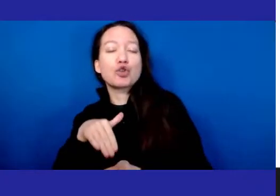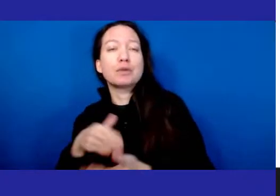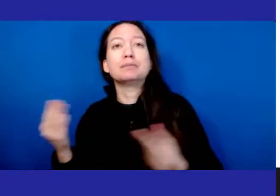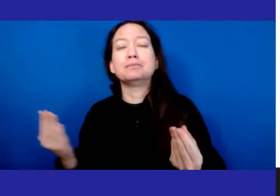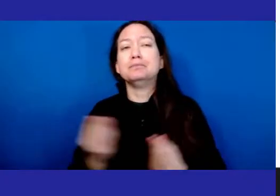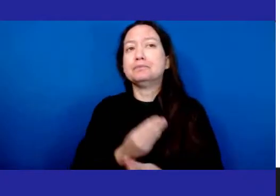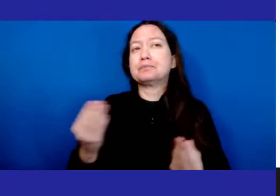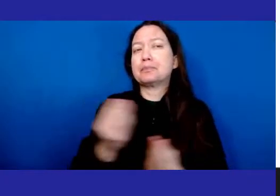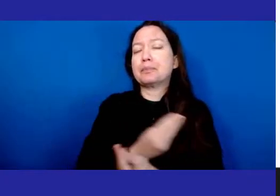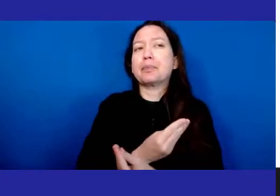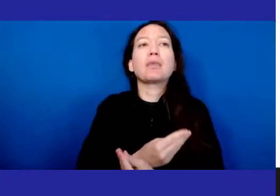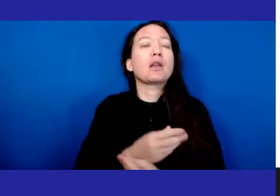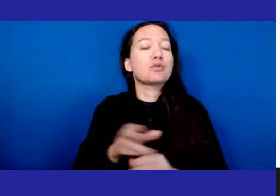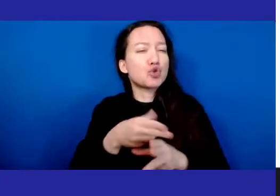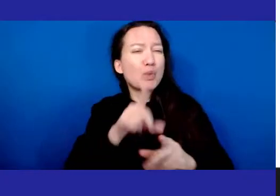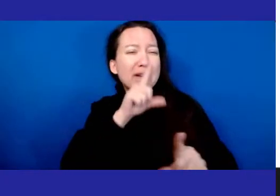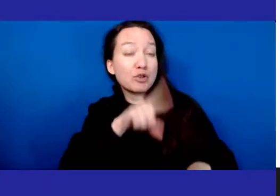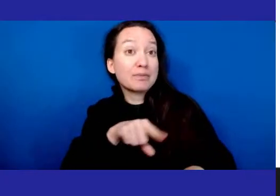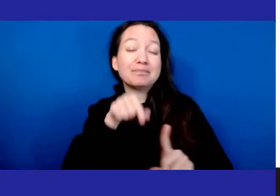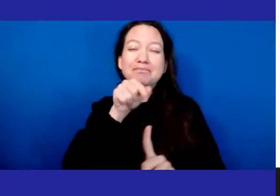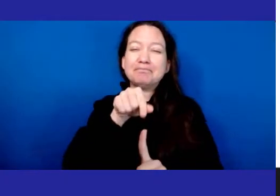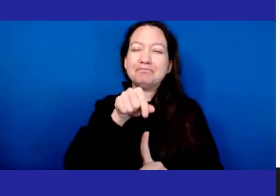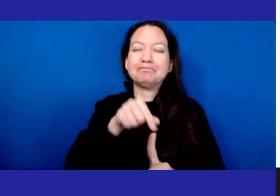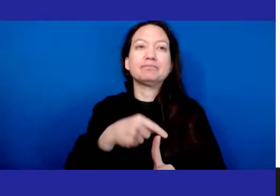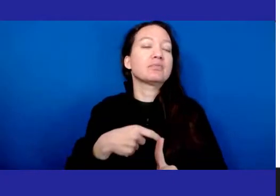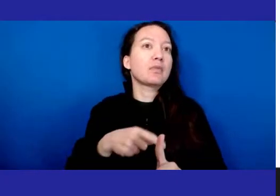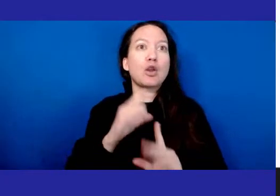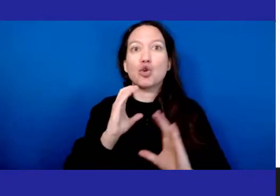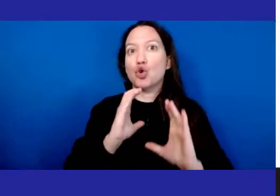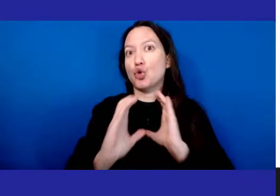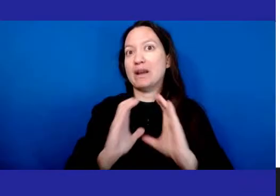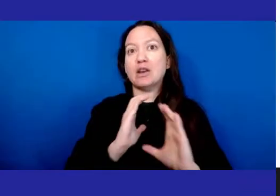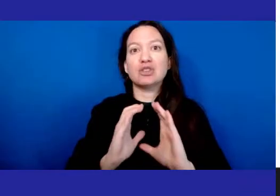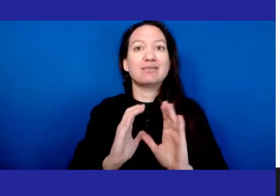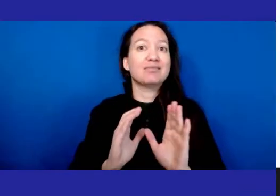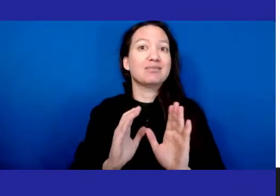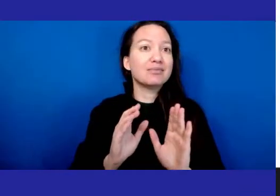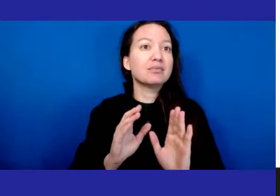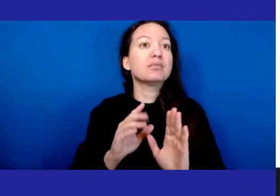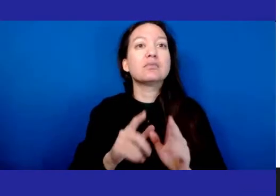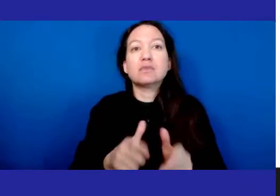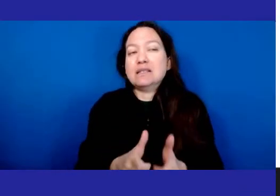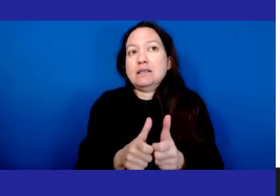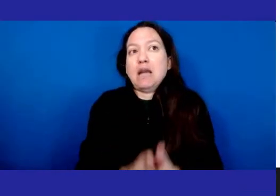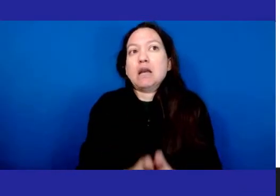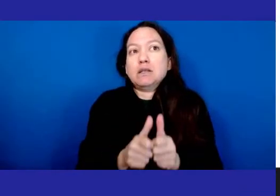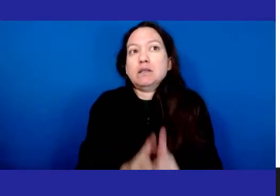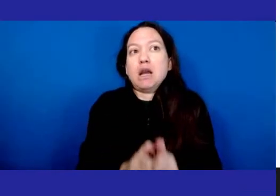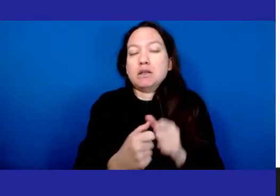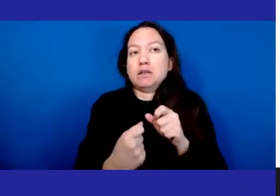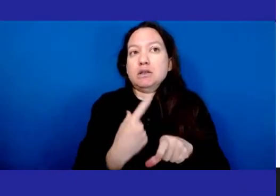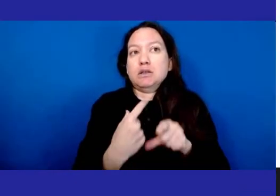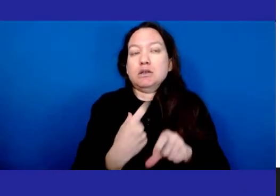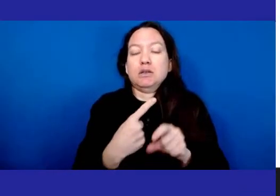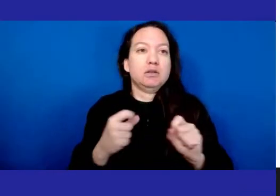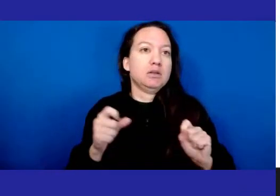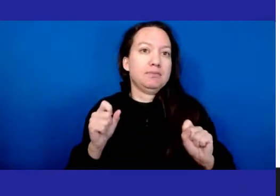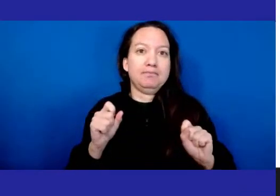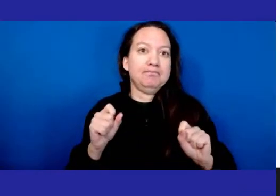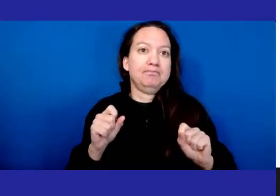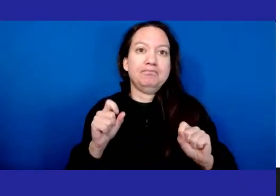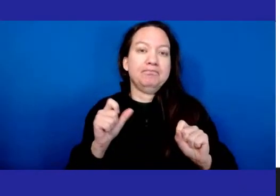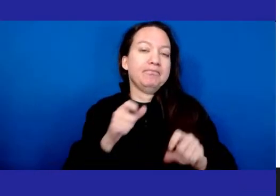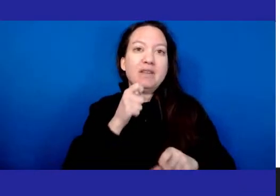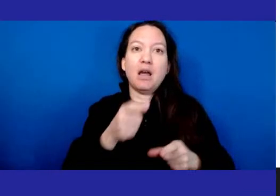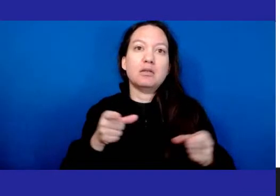short answer to your question is that just communication simply via text has not been deemed to be regulatorily